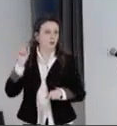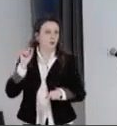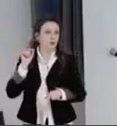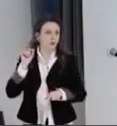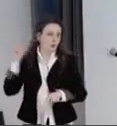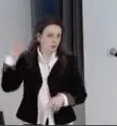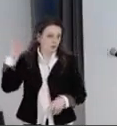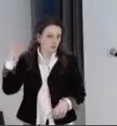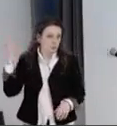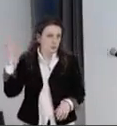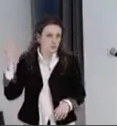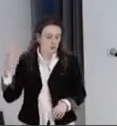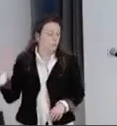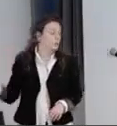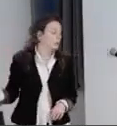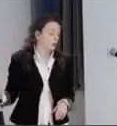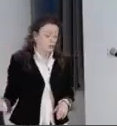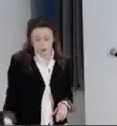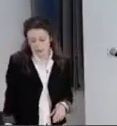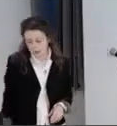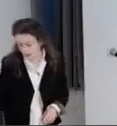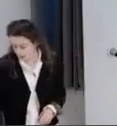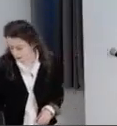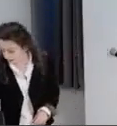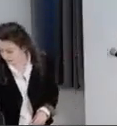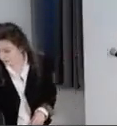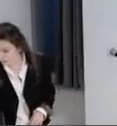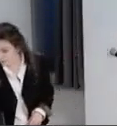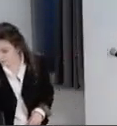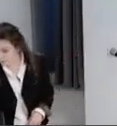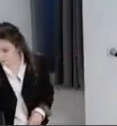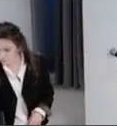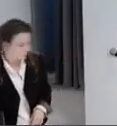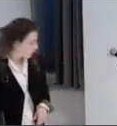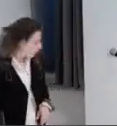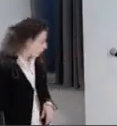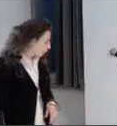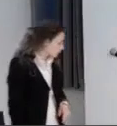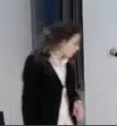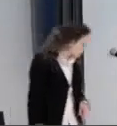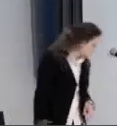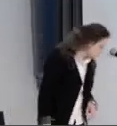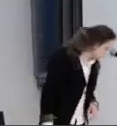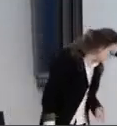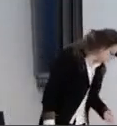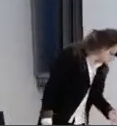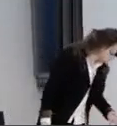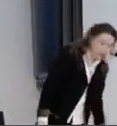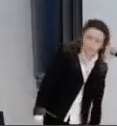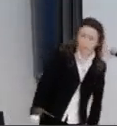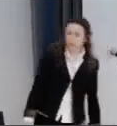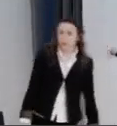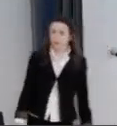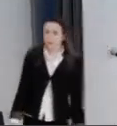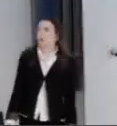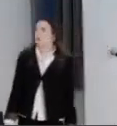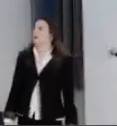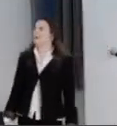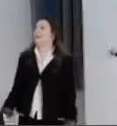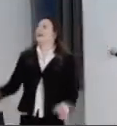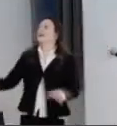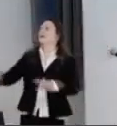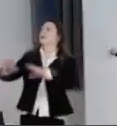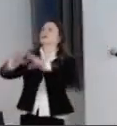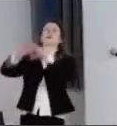know that these scents are completely artificially created. Okay, so, and here I'm approaching the conclusion,